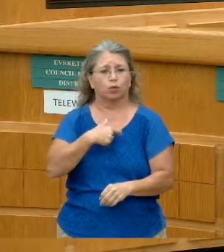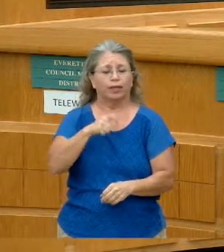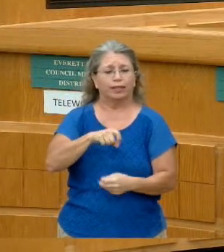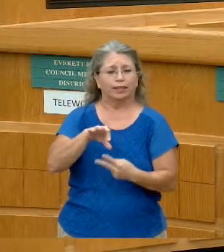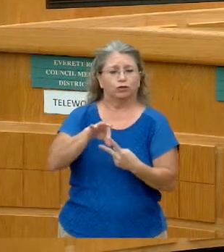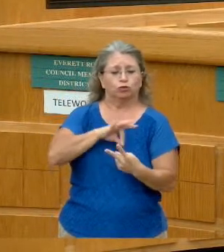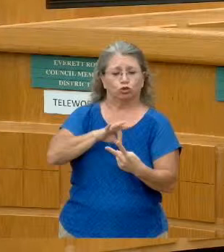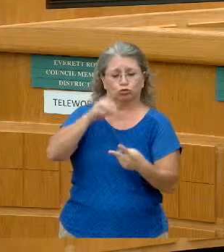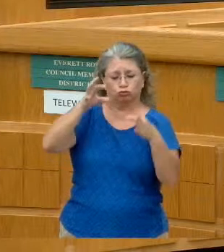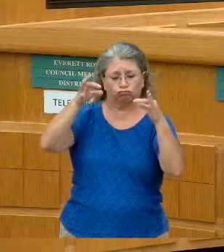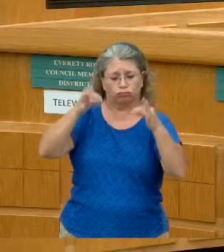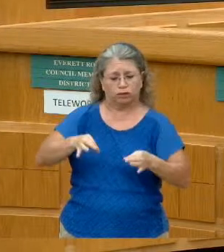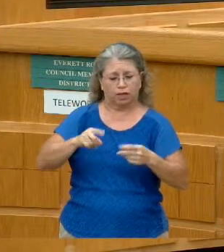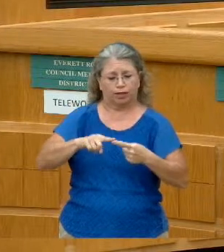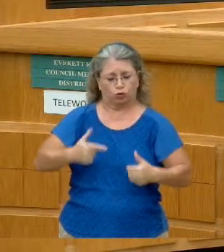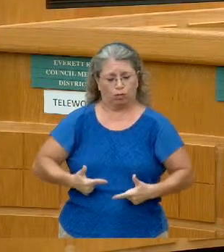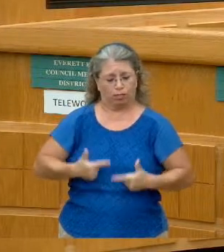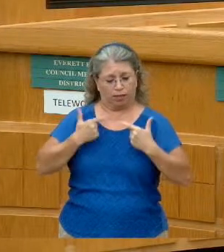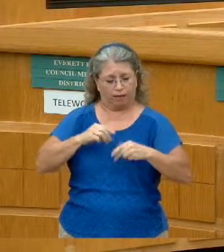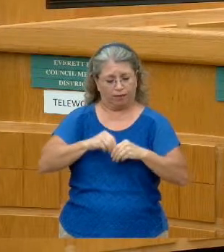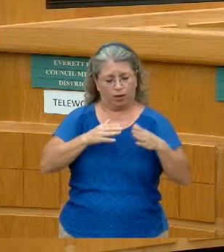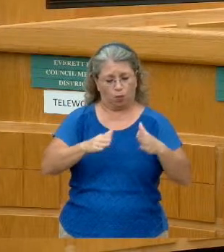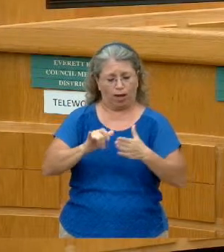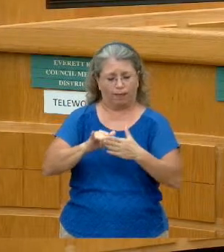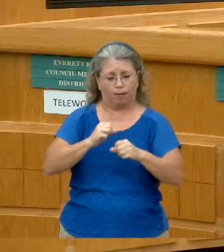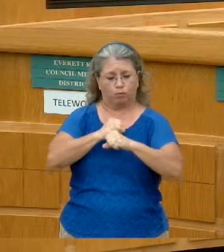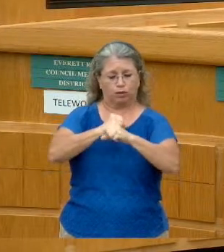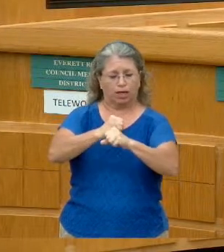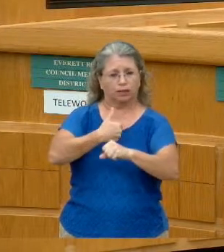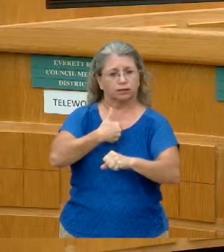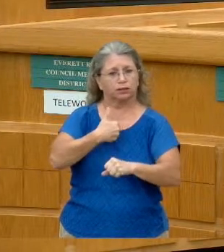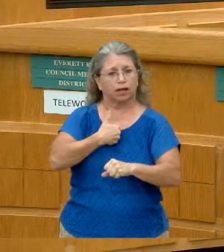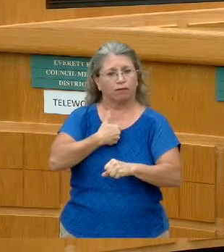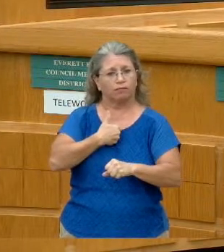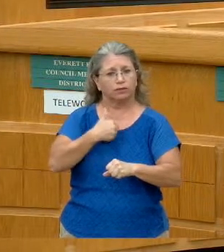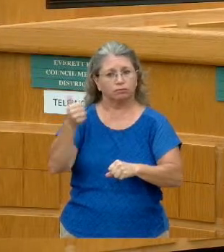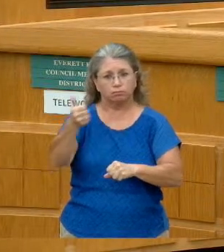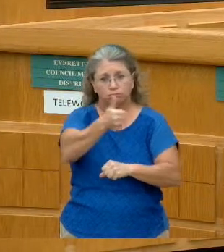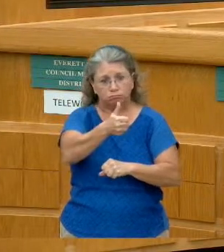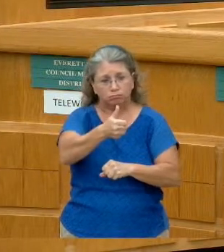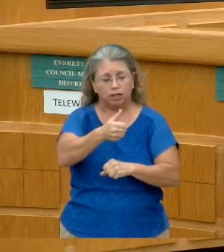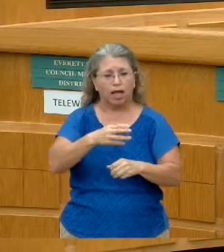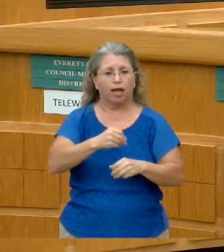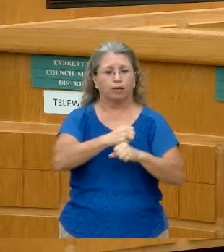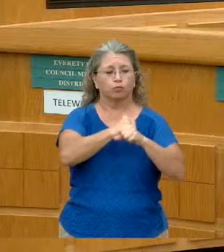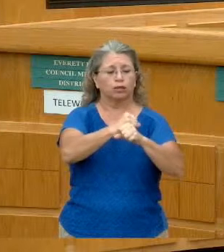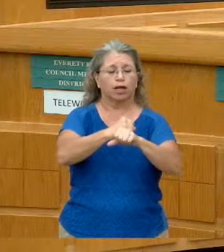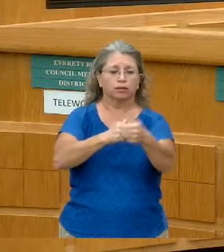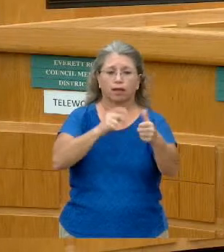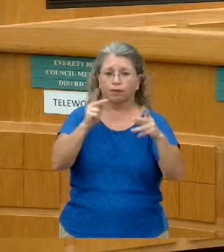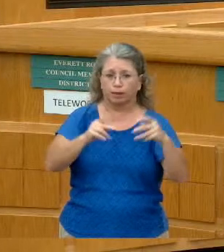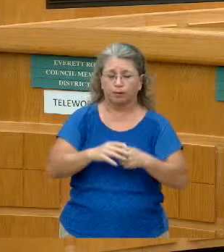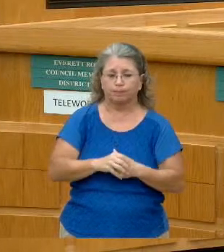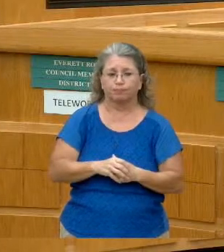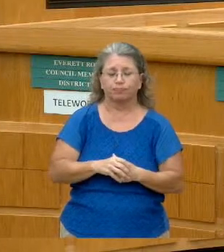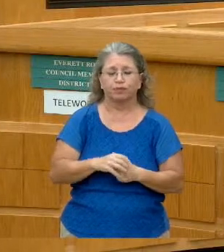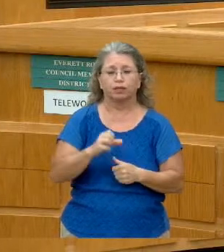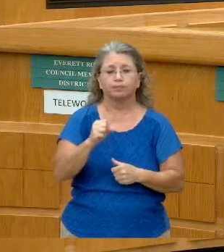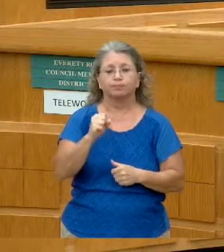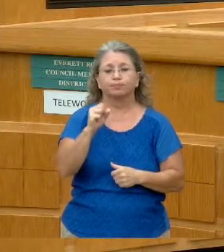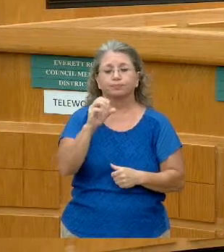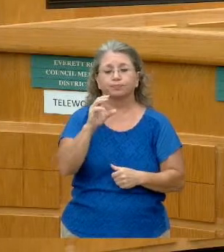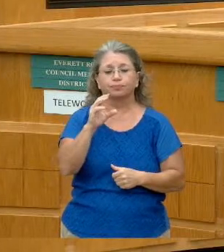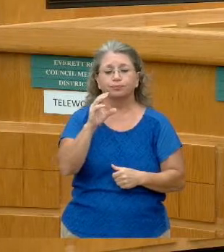to live in a way that protects ourselves and others. So let me finally tell you a little bit about the testing that